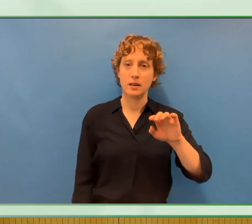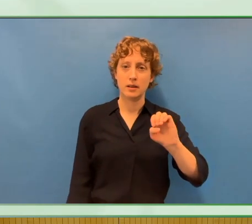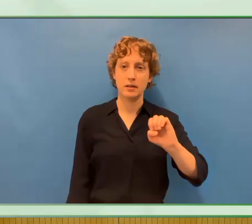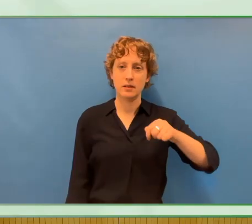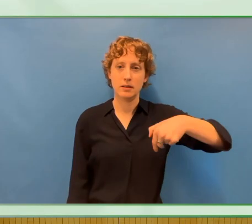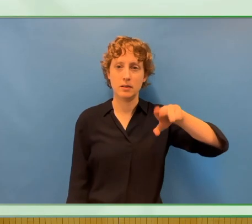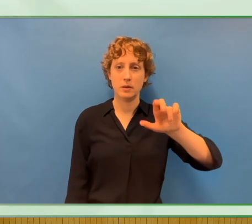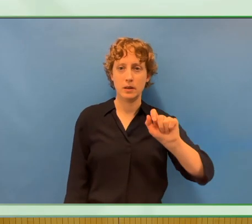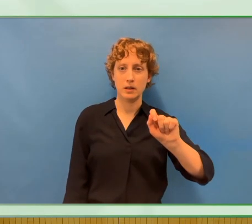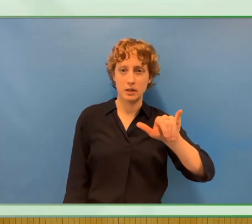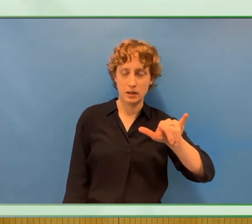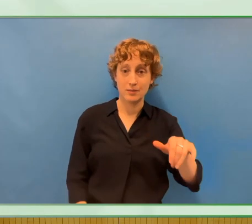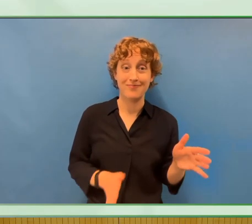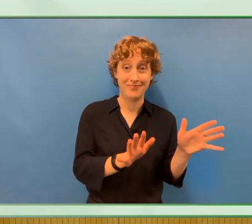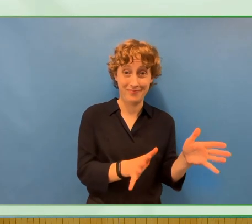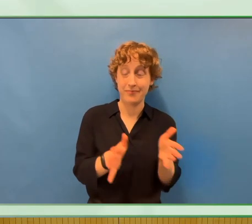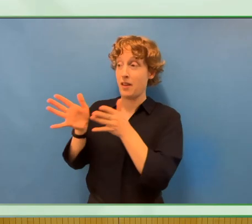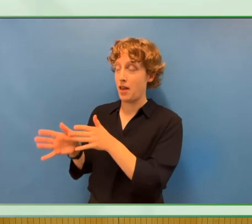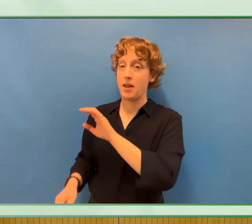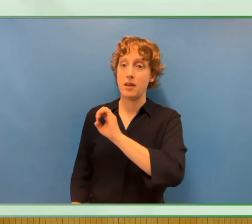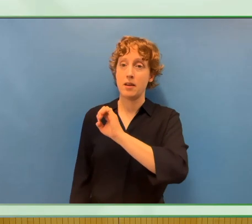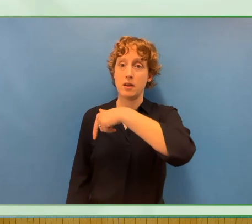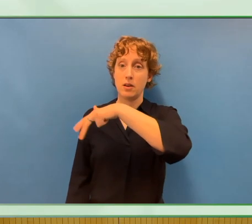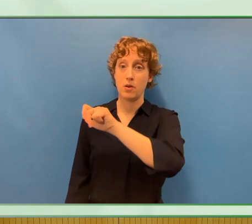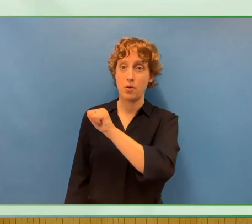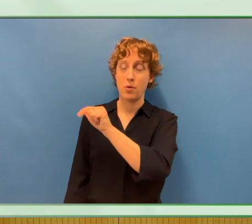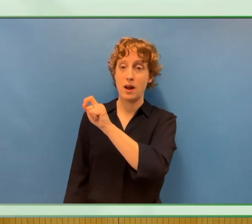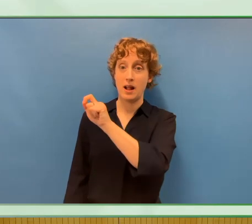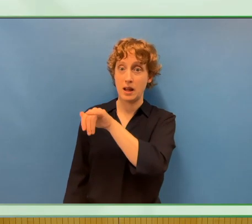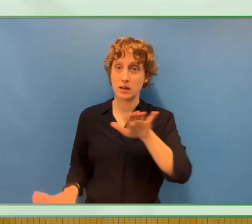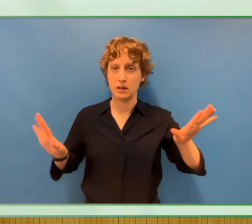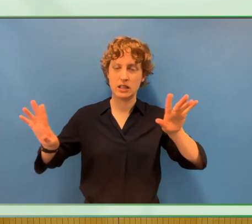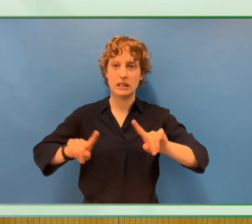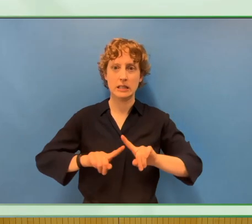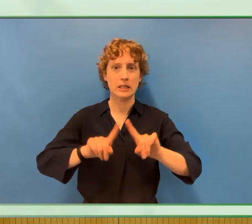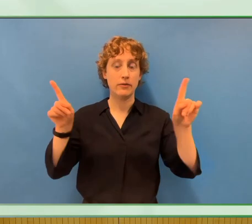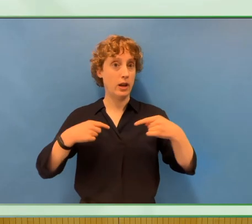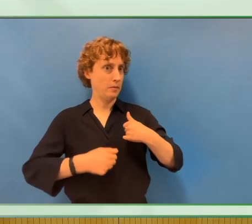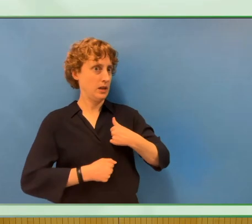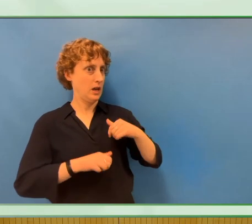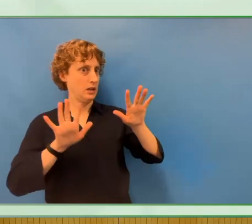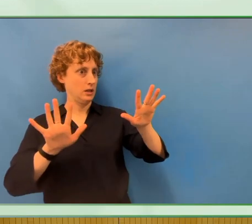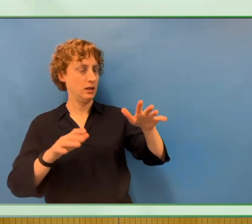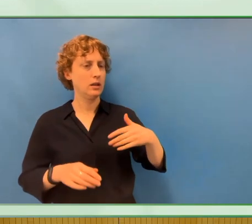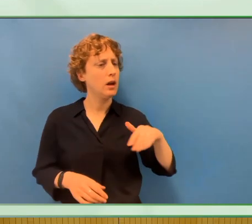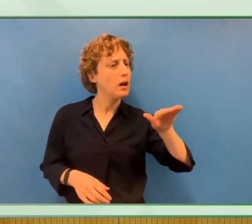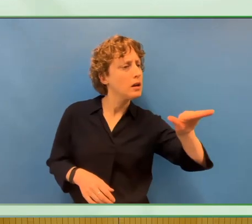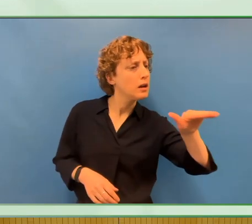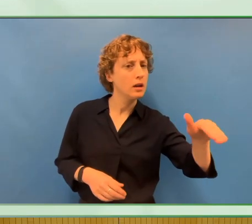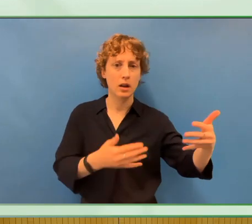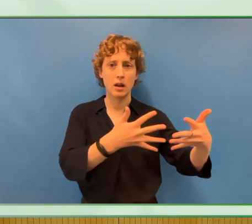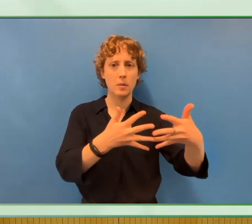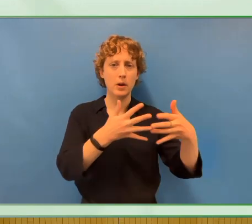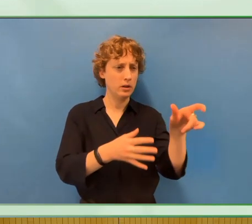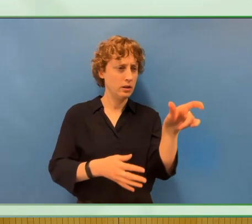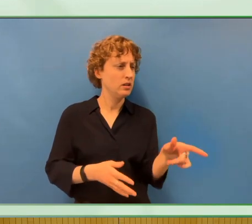that? I asked an American, a scholar, how she defined equity, and she said, it's compensation to